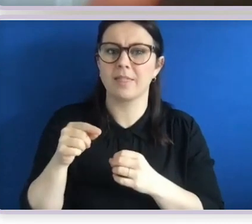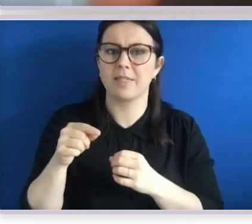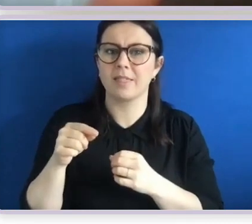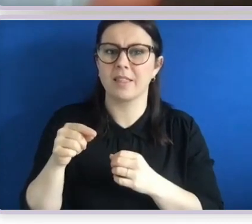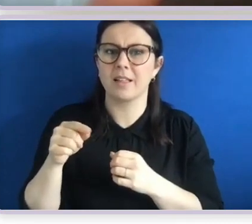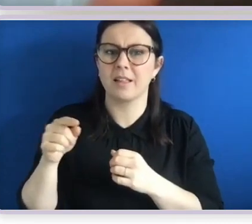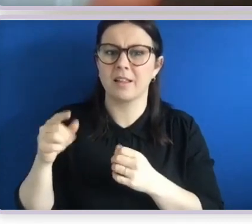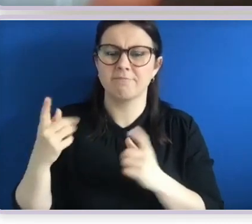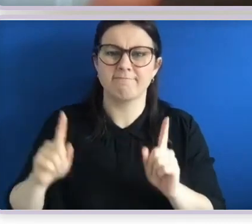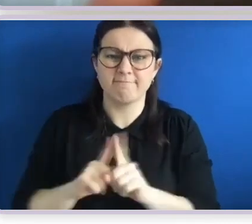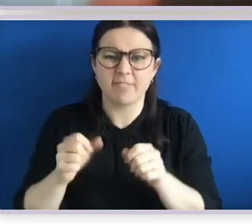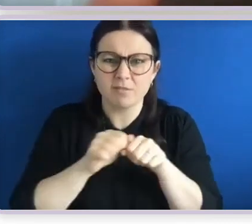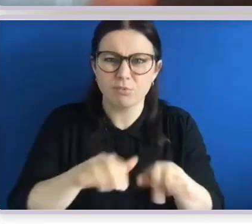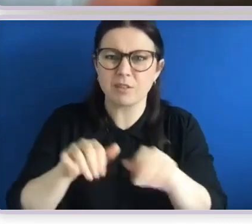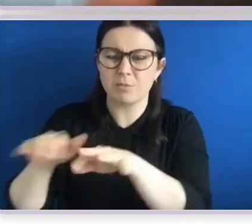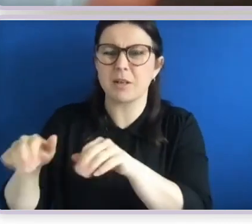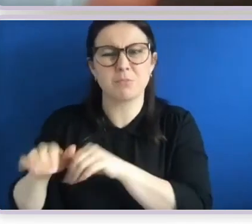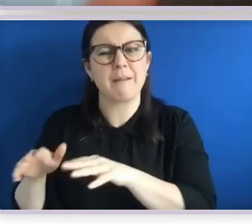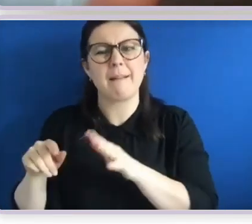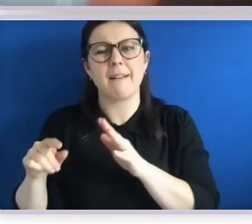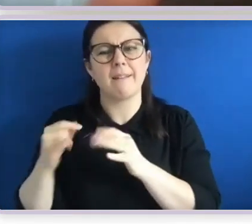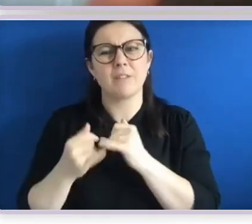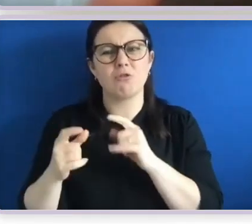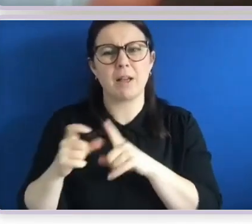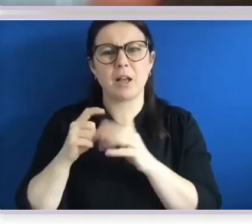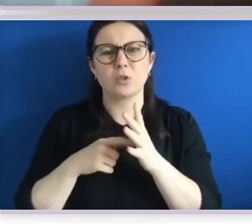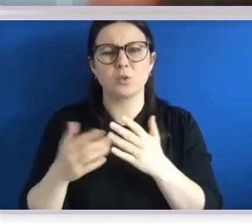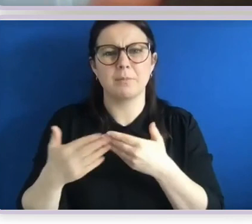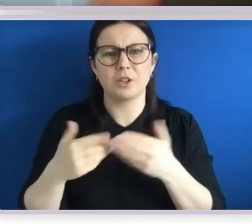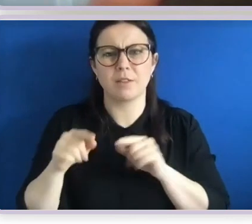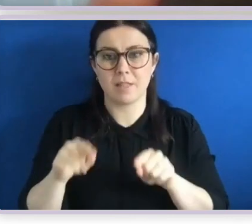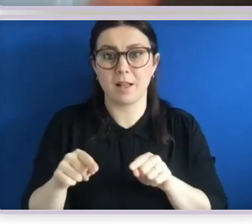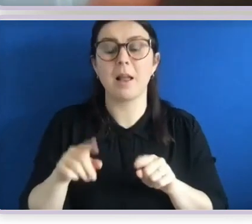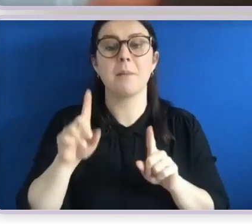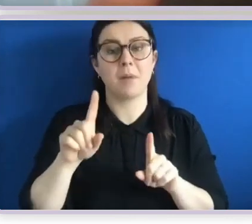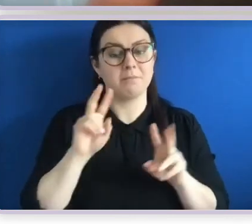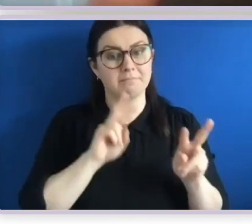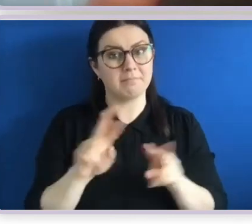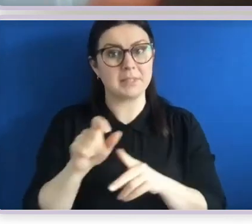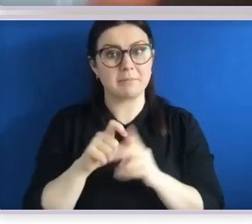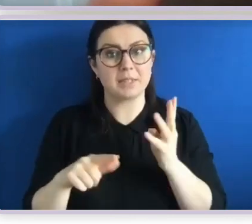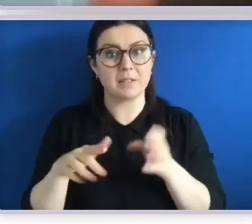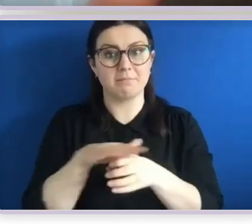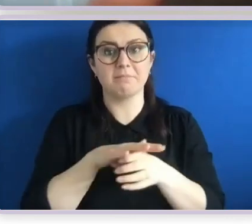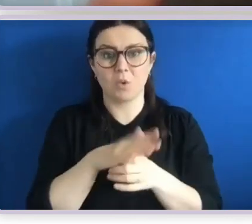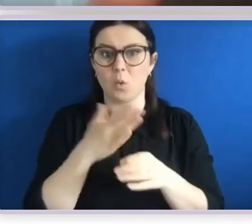quite challenging. And amazingly, the disability sector did really well, and people with disabilities, I think,